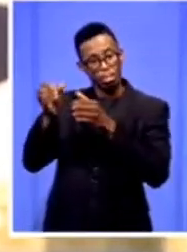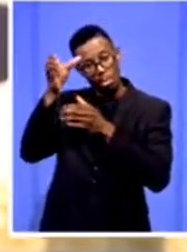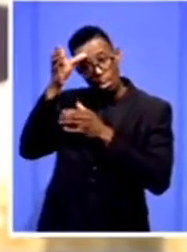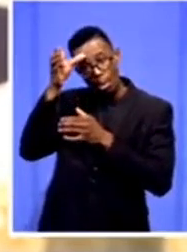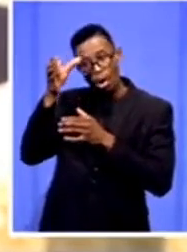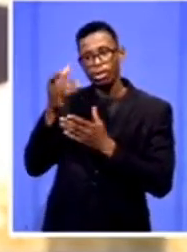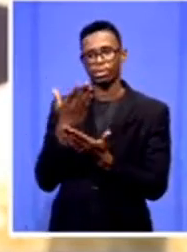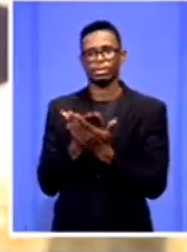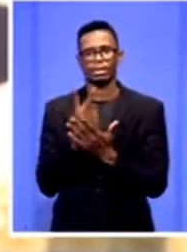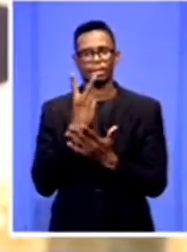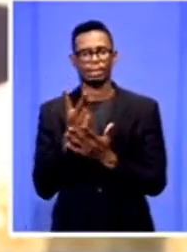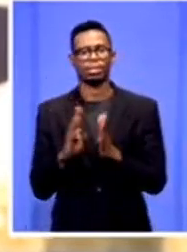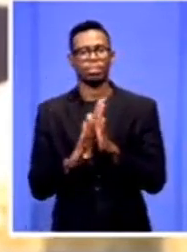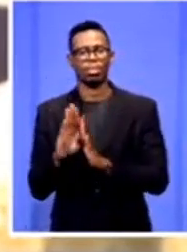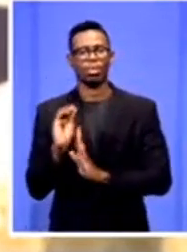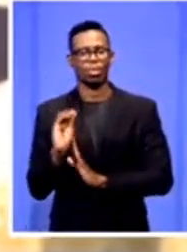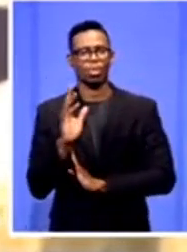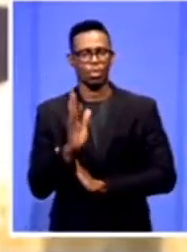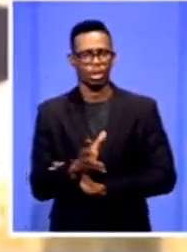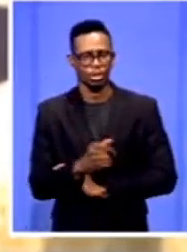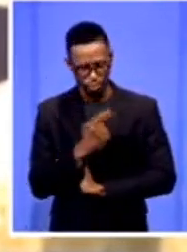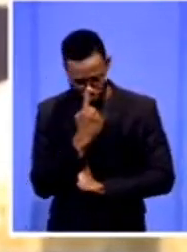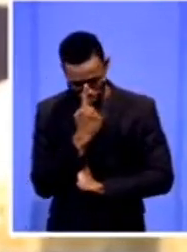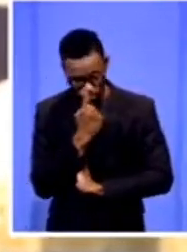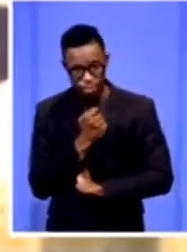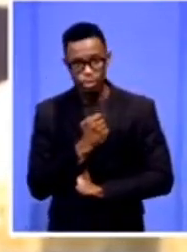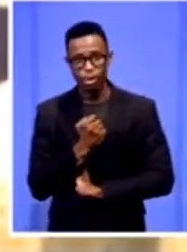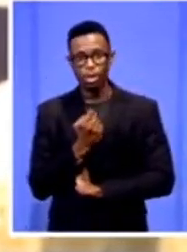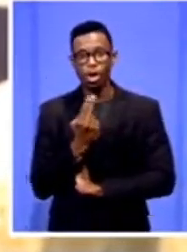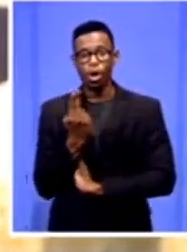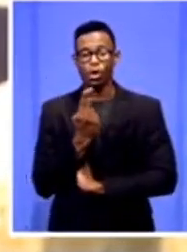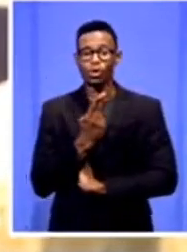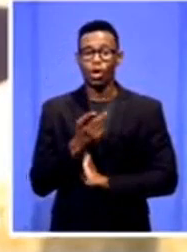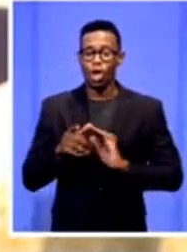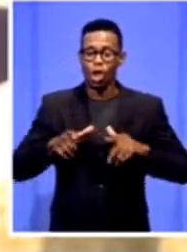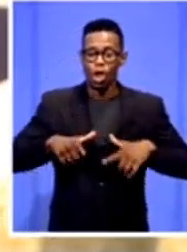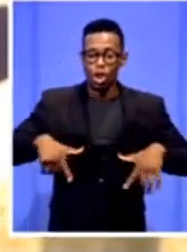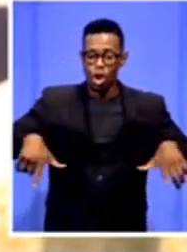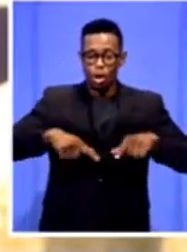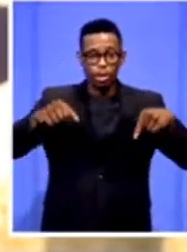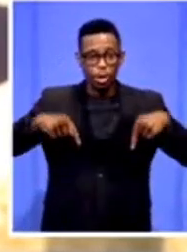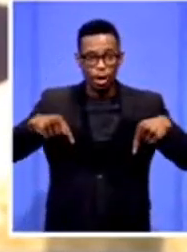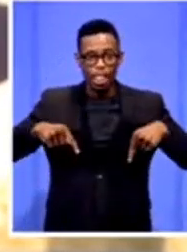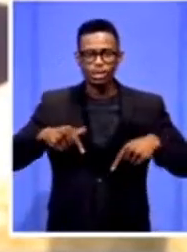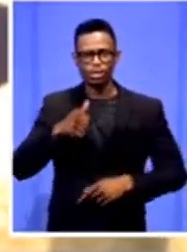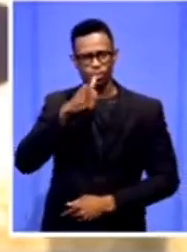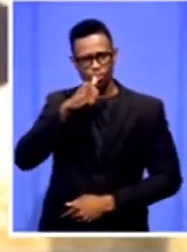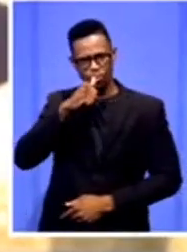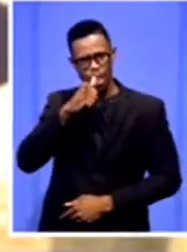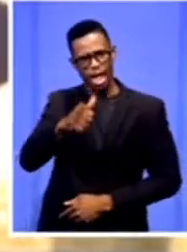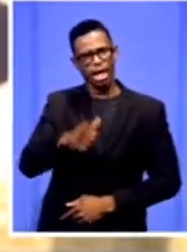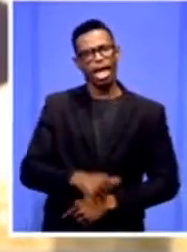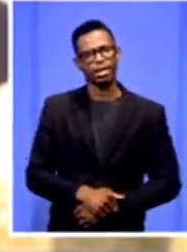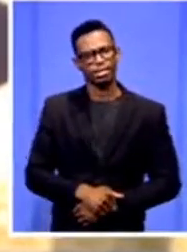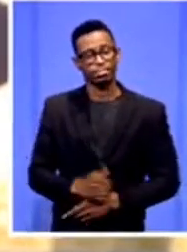is true that local is lacking, and in supporting localization, we will roll out